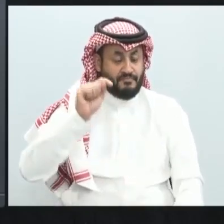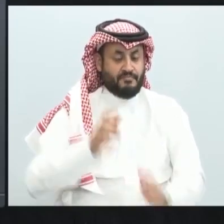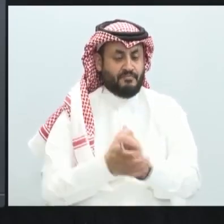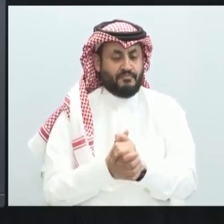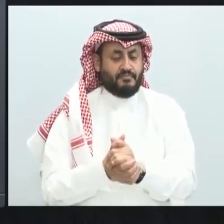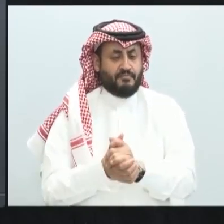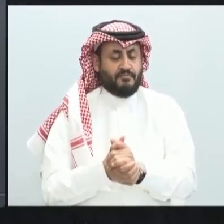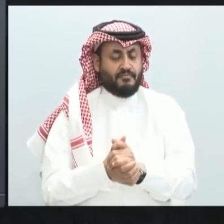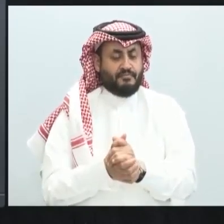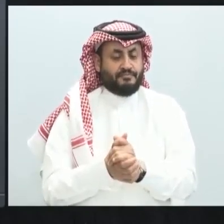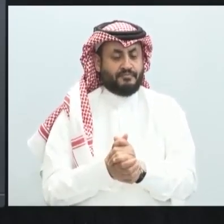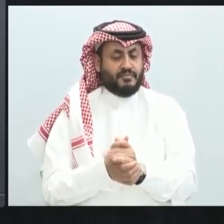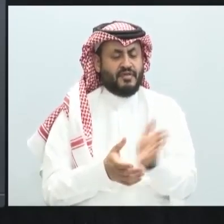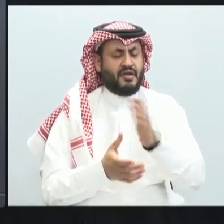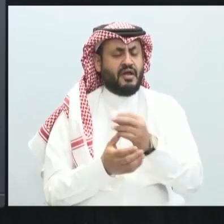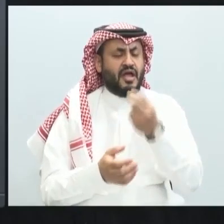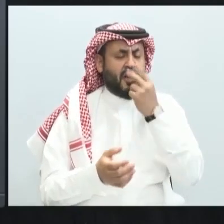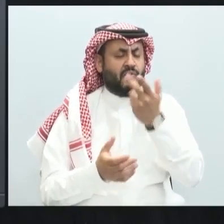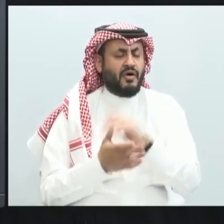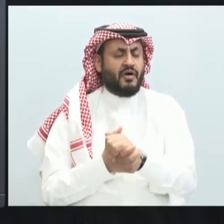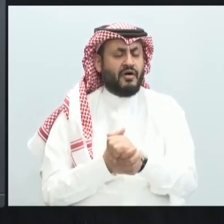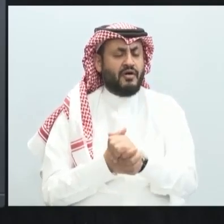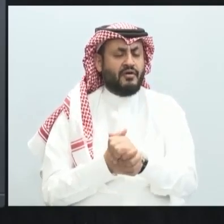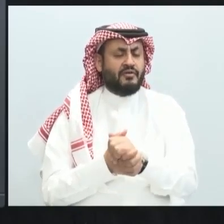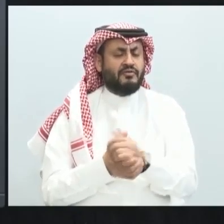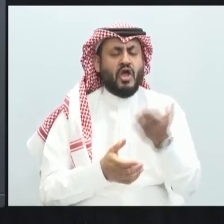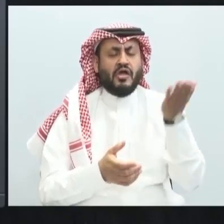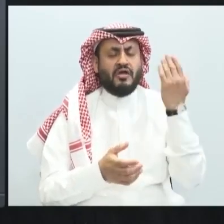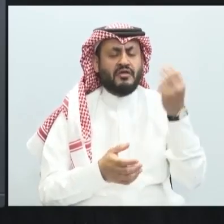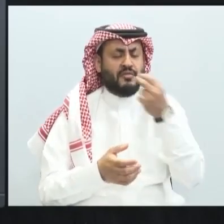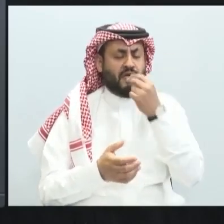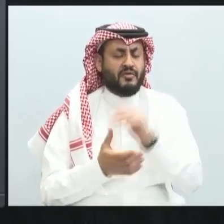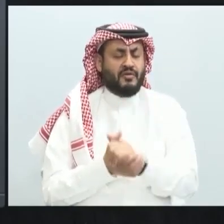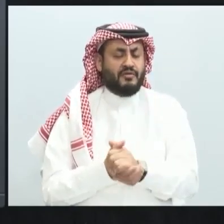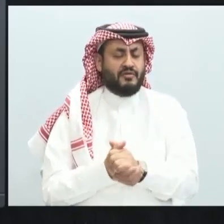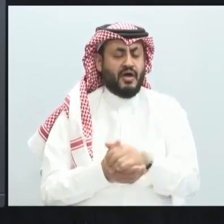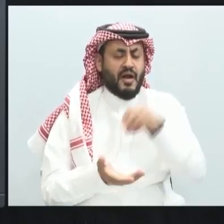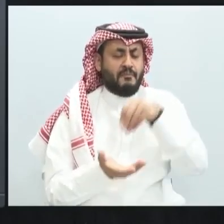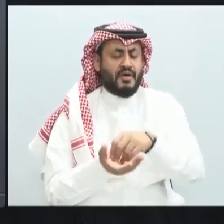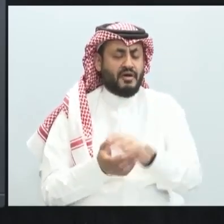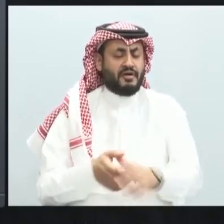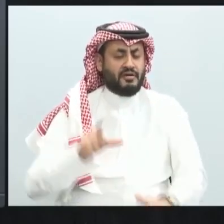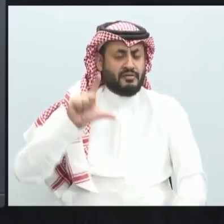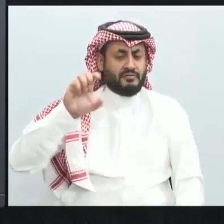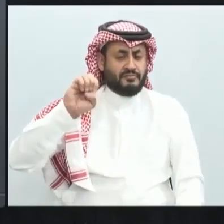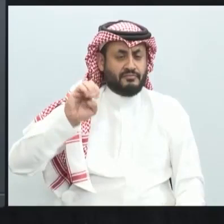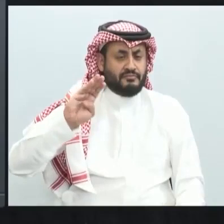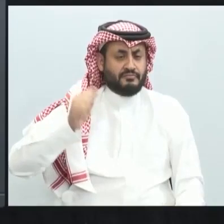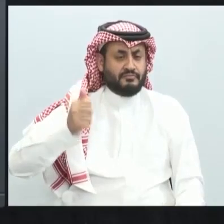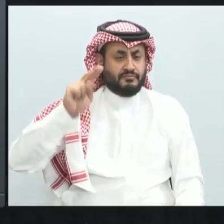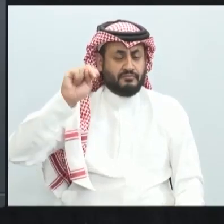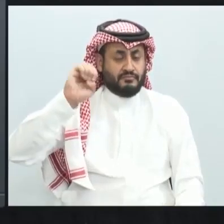as a regular verb that we use straight after going to. So with all of these six examples,